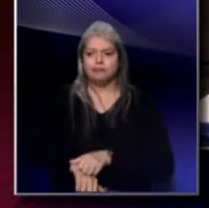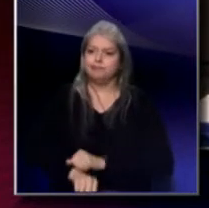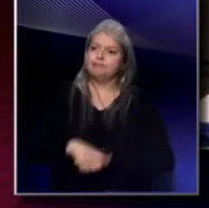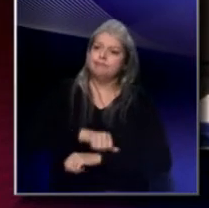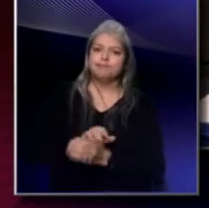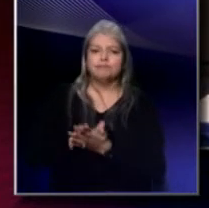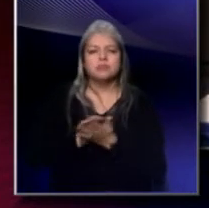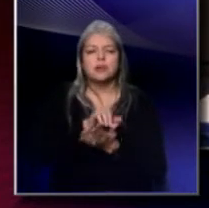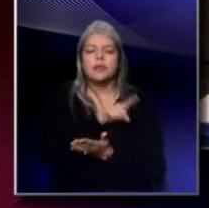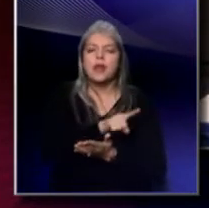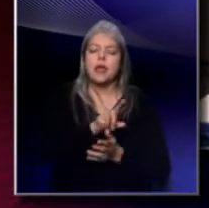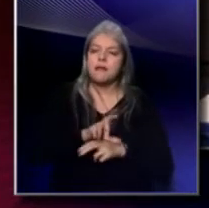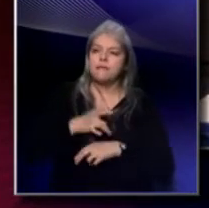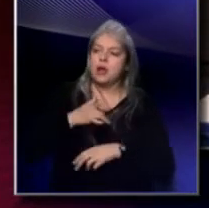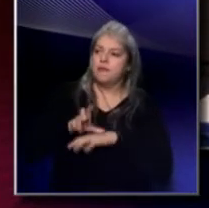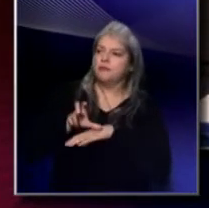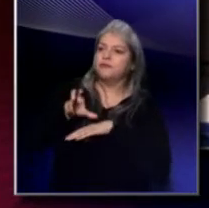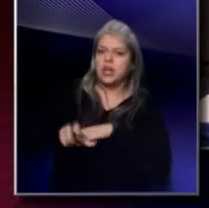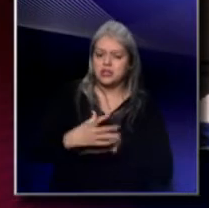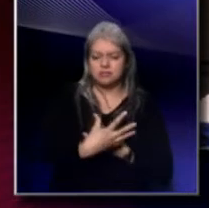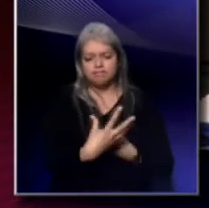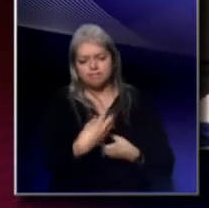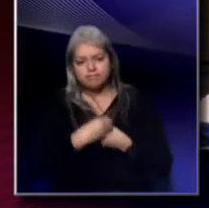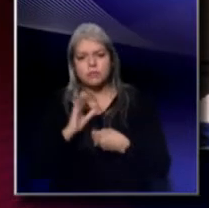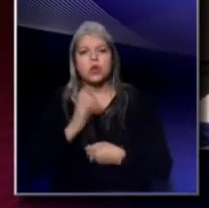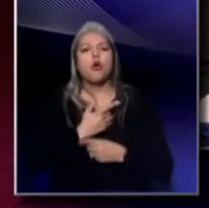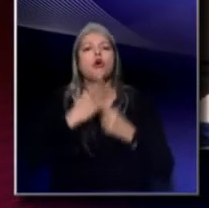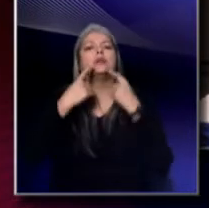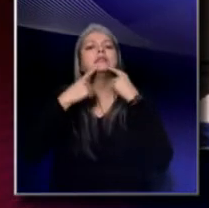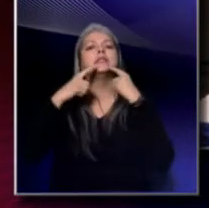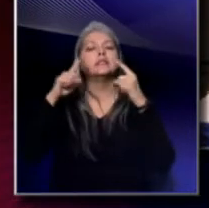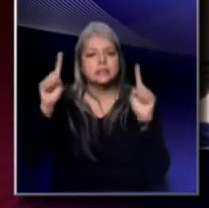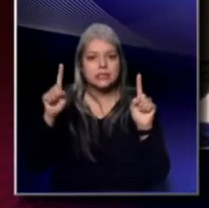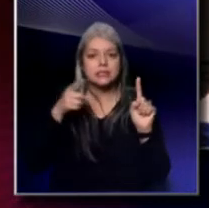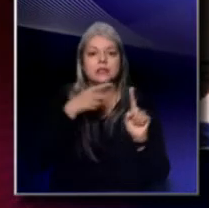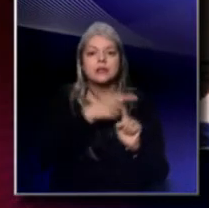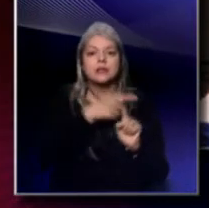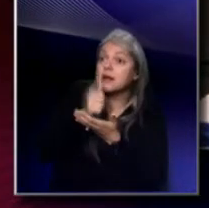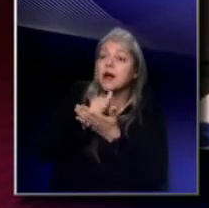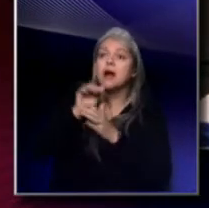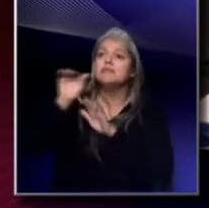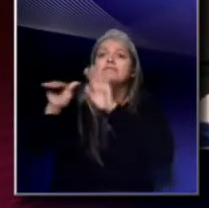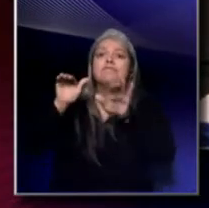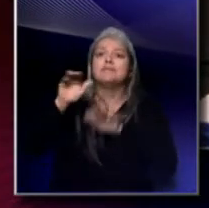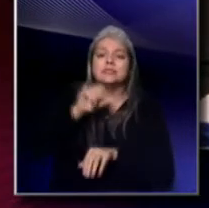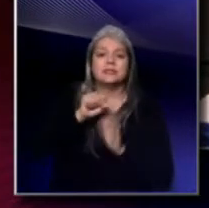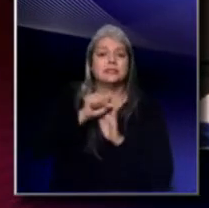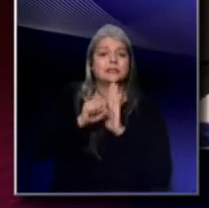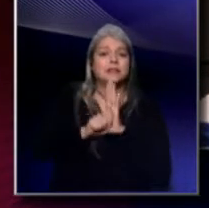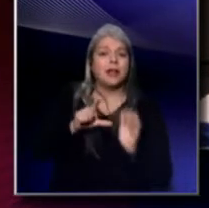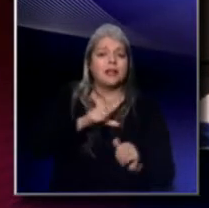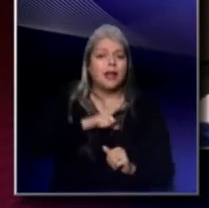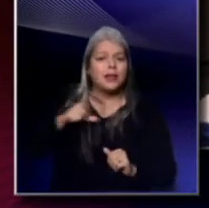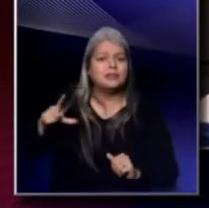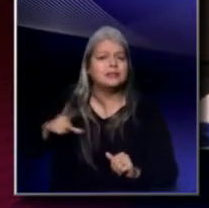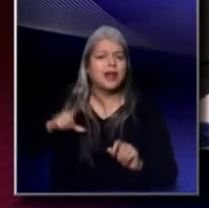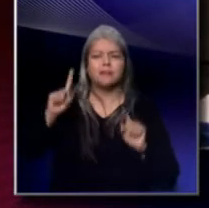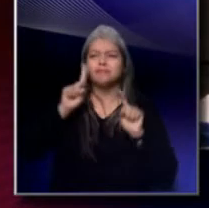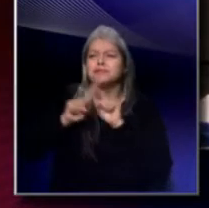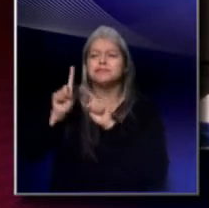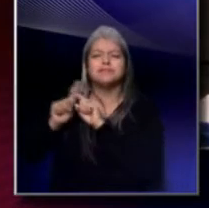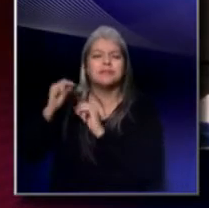so invested in our success that they took a half hour, state legislature and all of that.